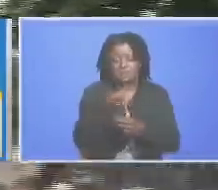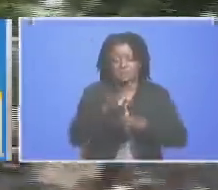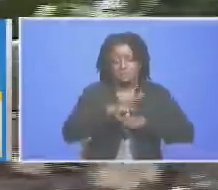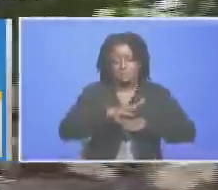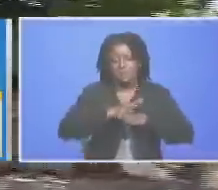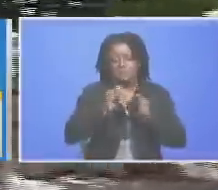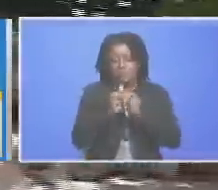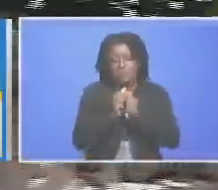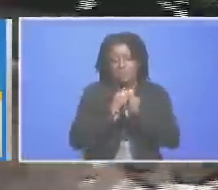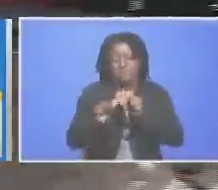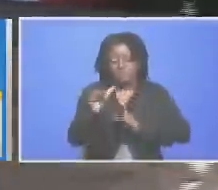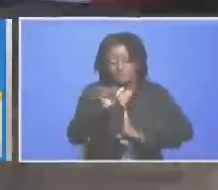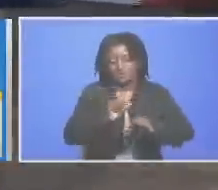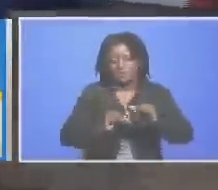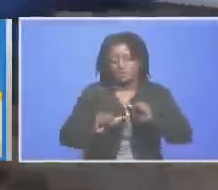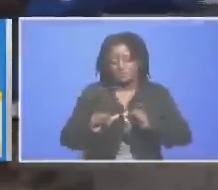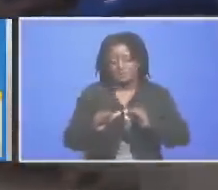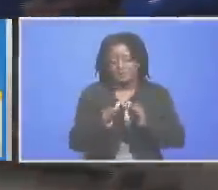the exercise.